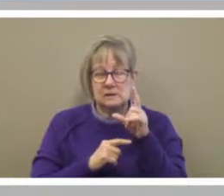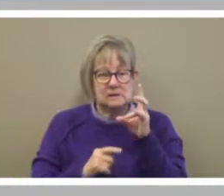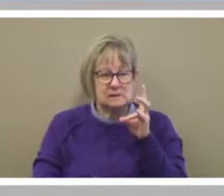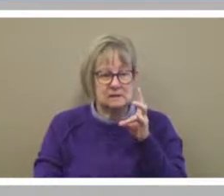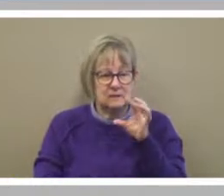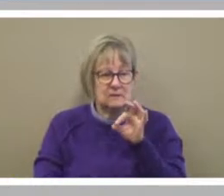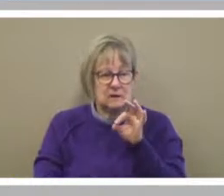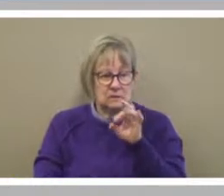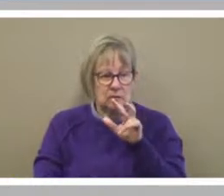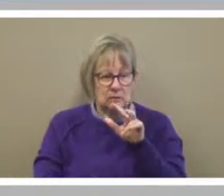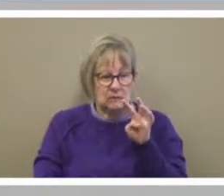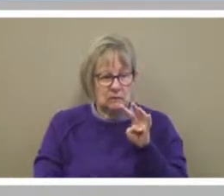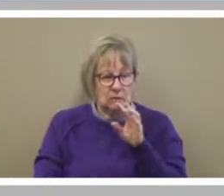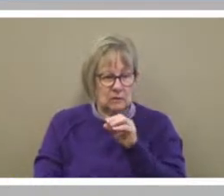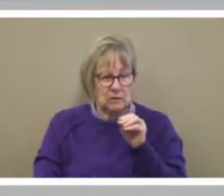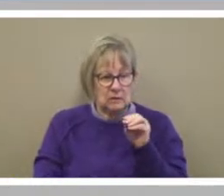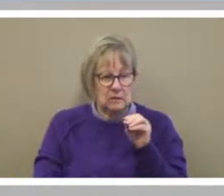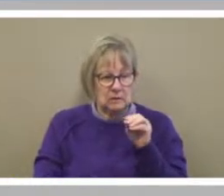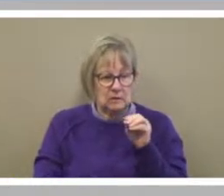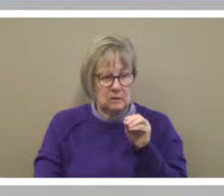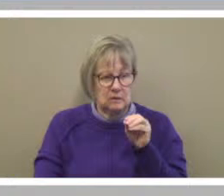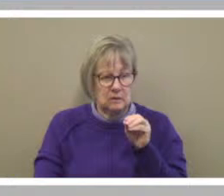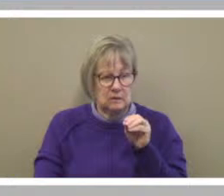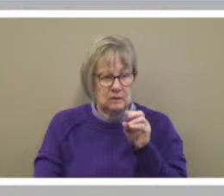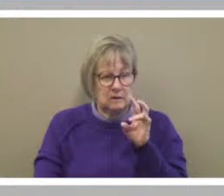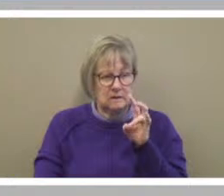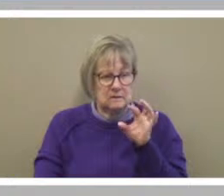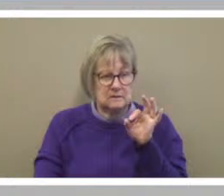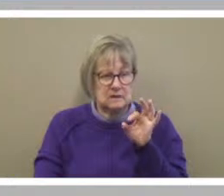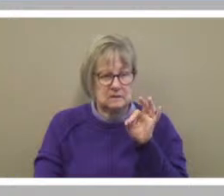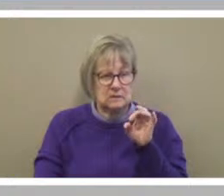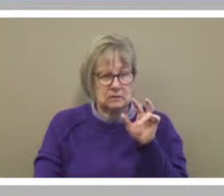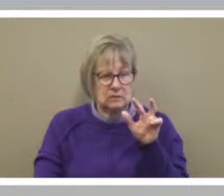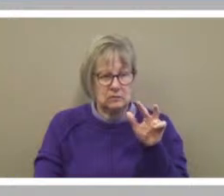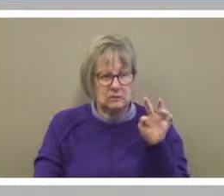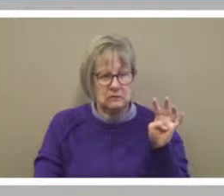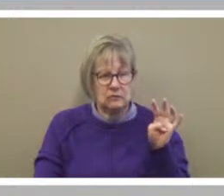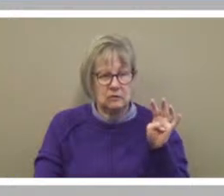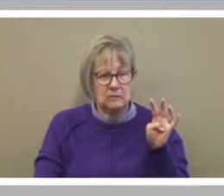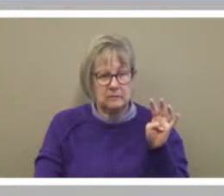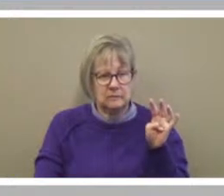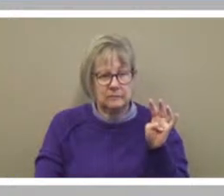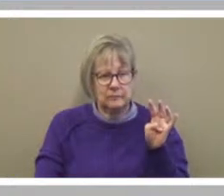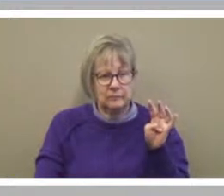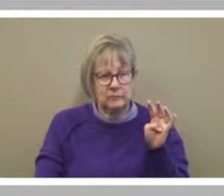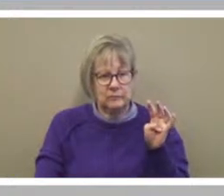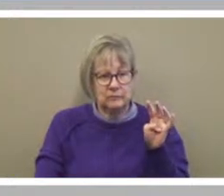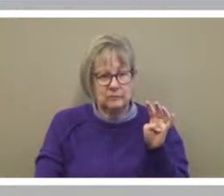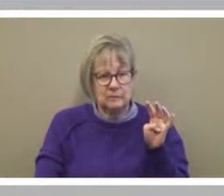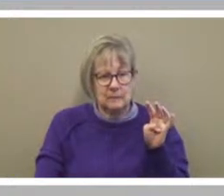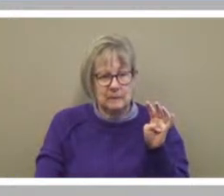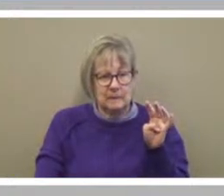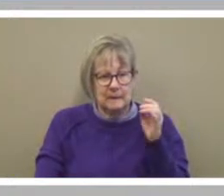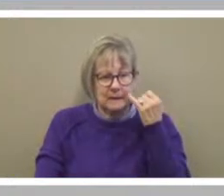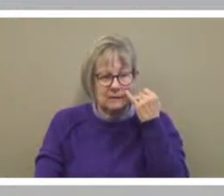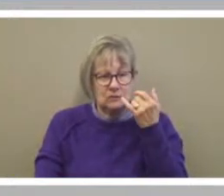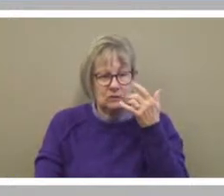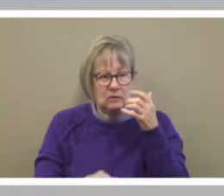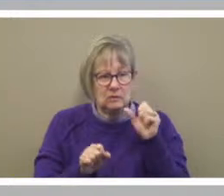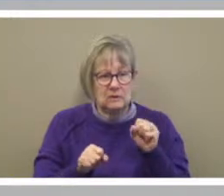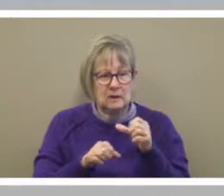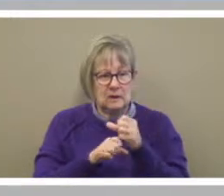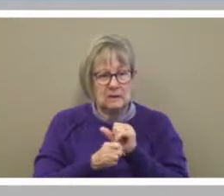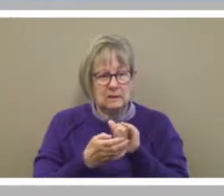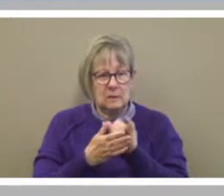79934 and 20. 79924 and 79934. 34, okay. If you can get that, that would be great,